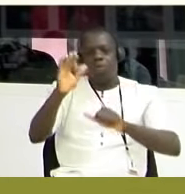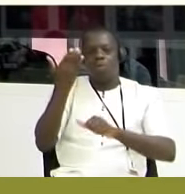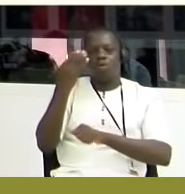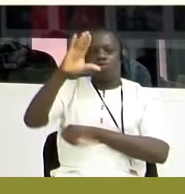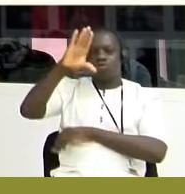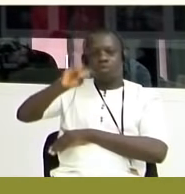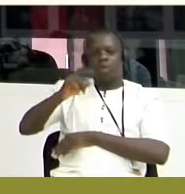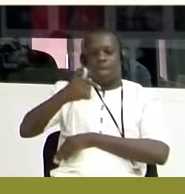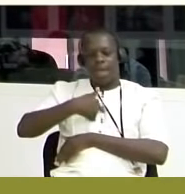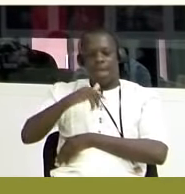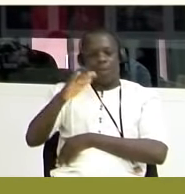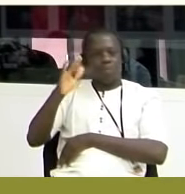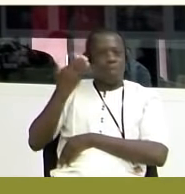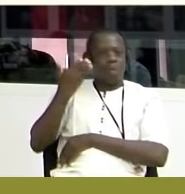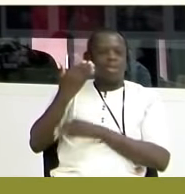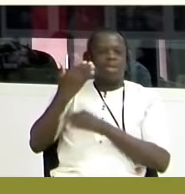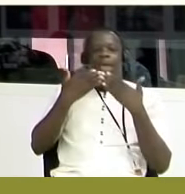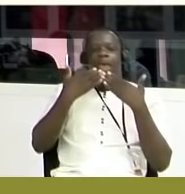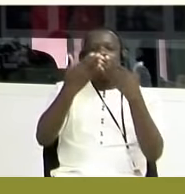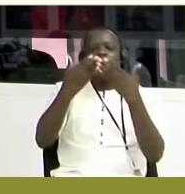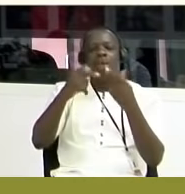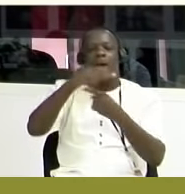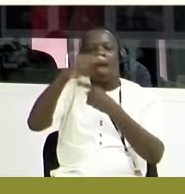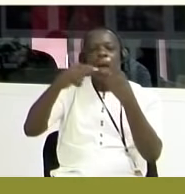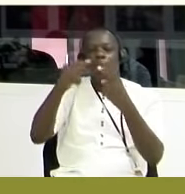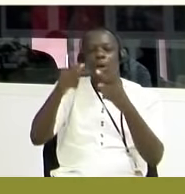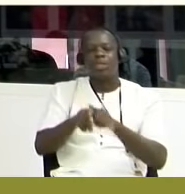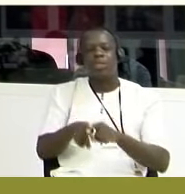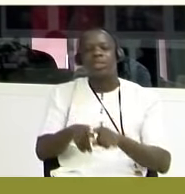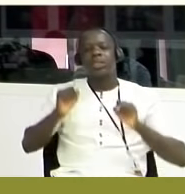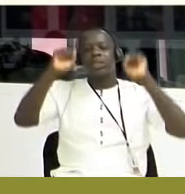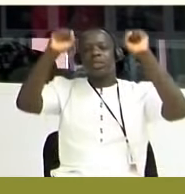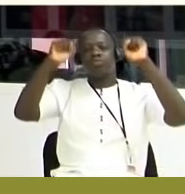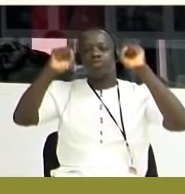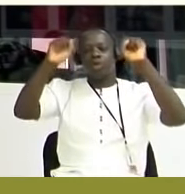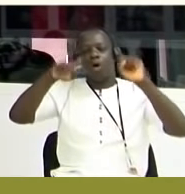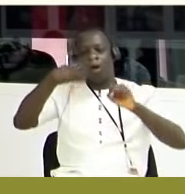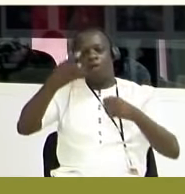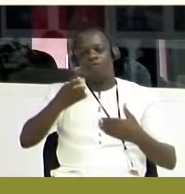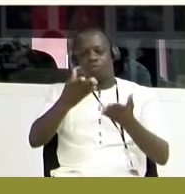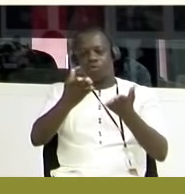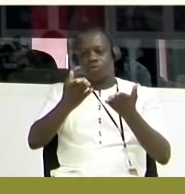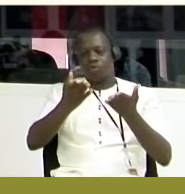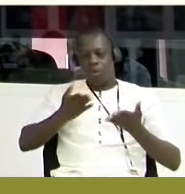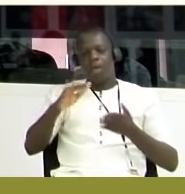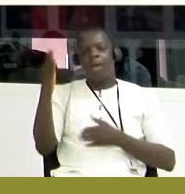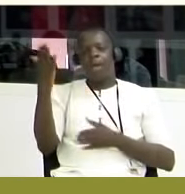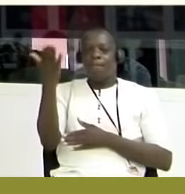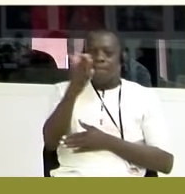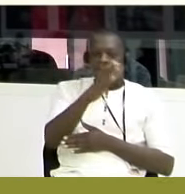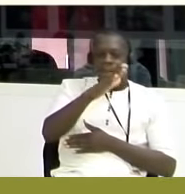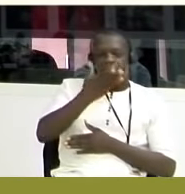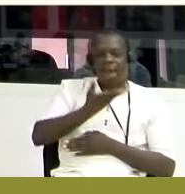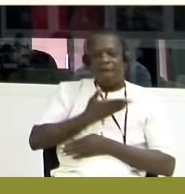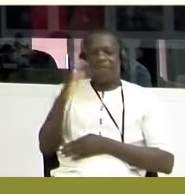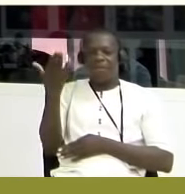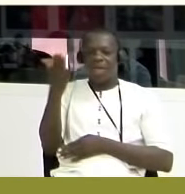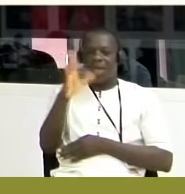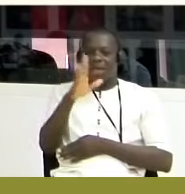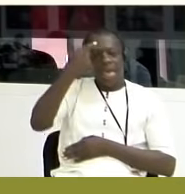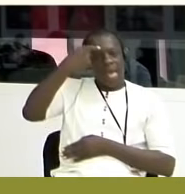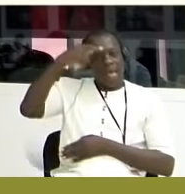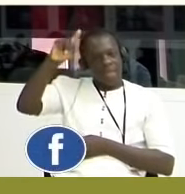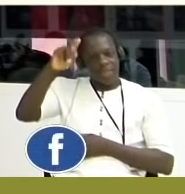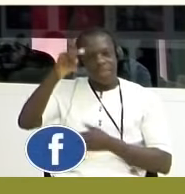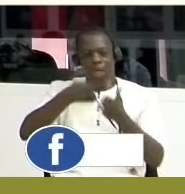imminent demonstration of the students, but whether they have any intelligence report to that effect, I think the IG is the